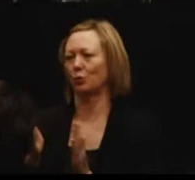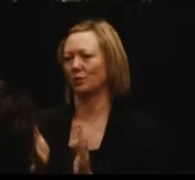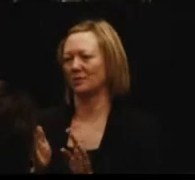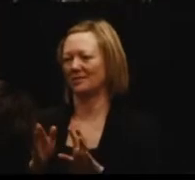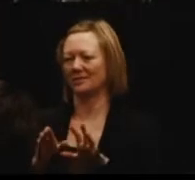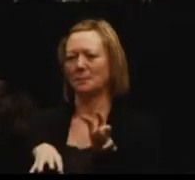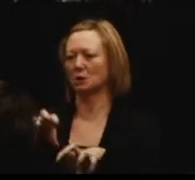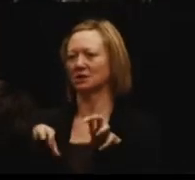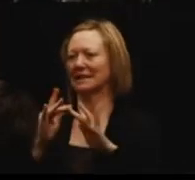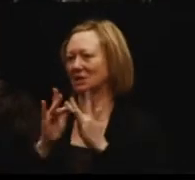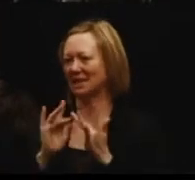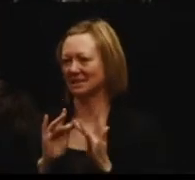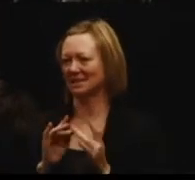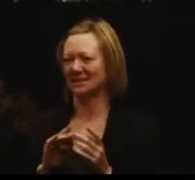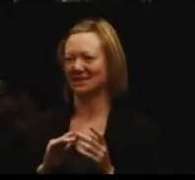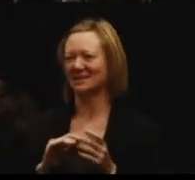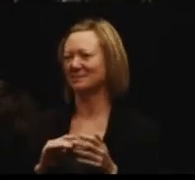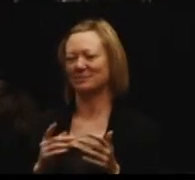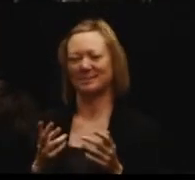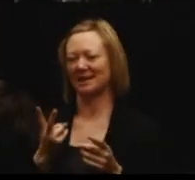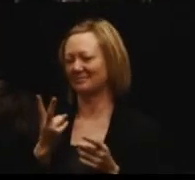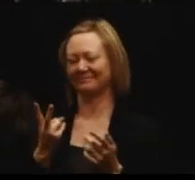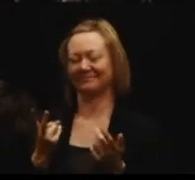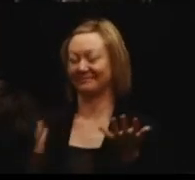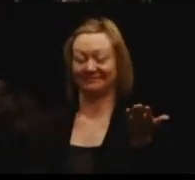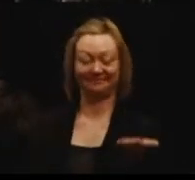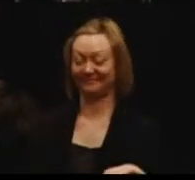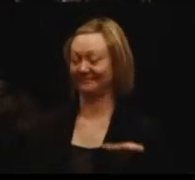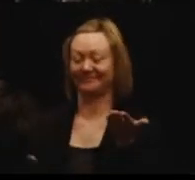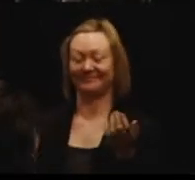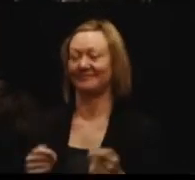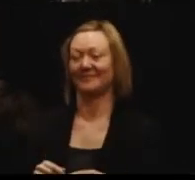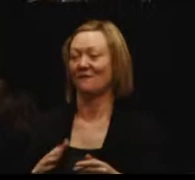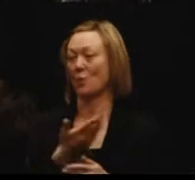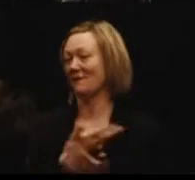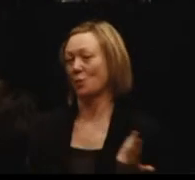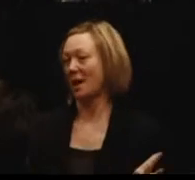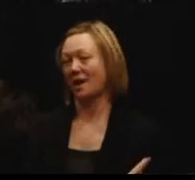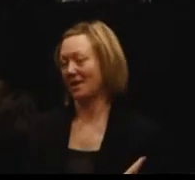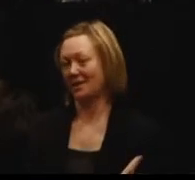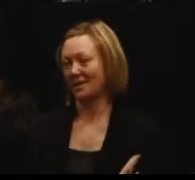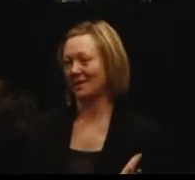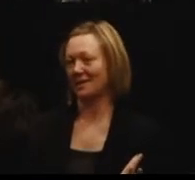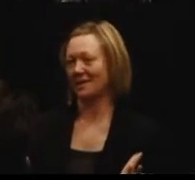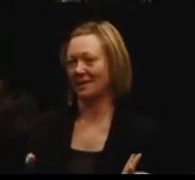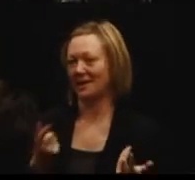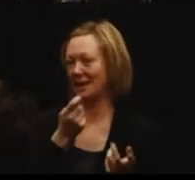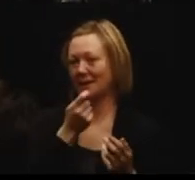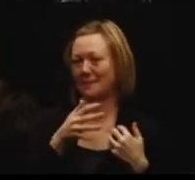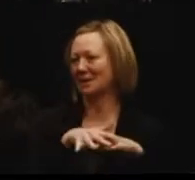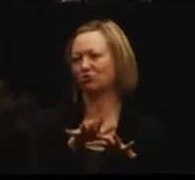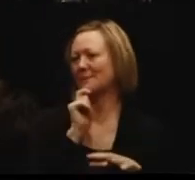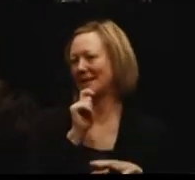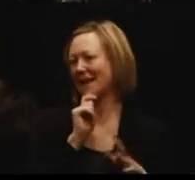everyone faces, and particularly also in mainstream media, which still produces much of the